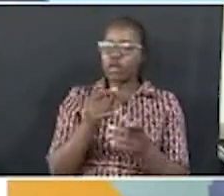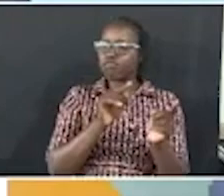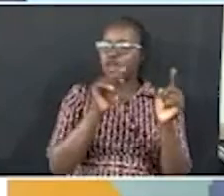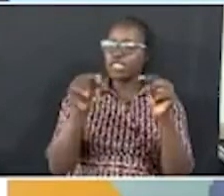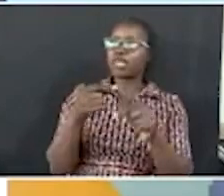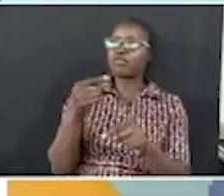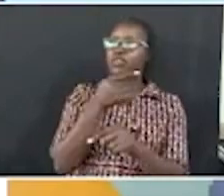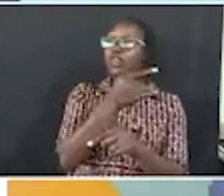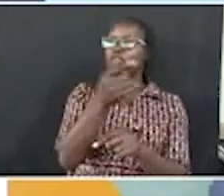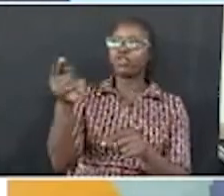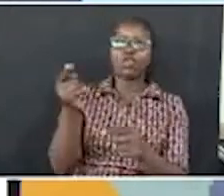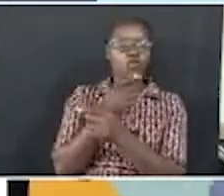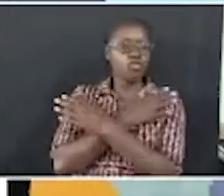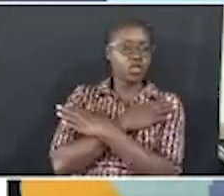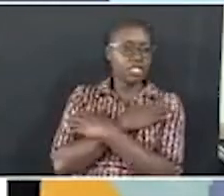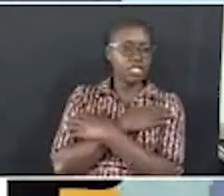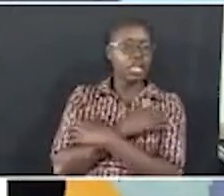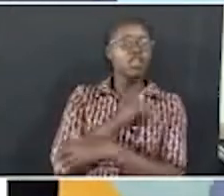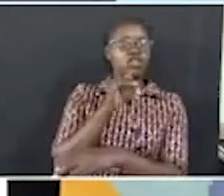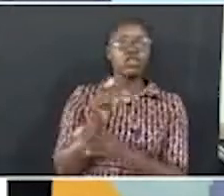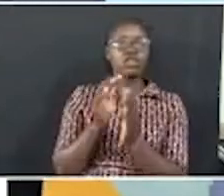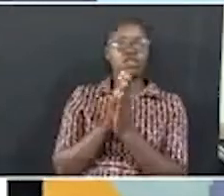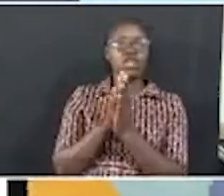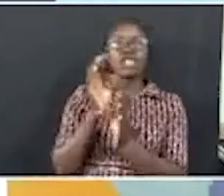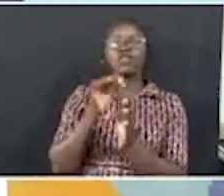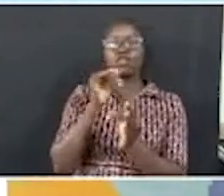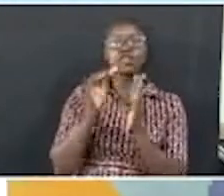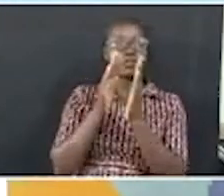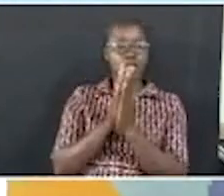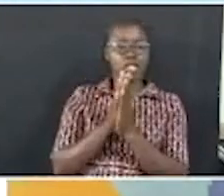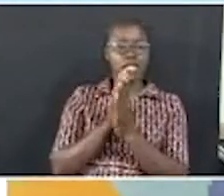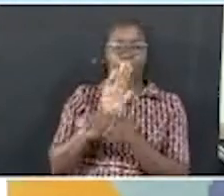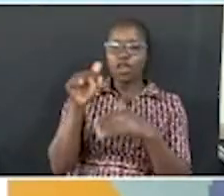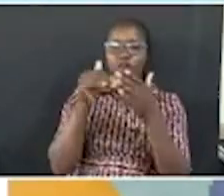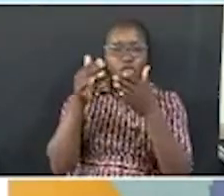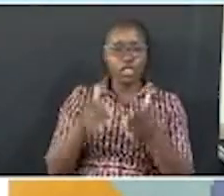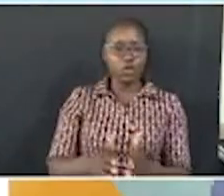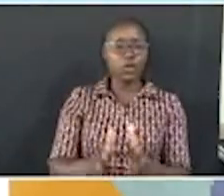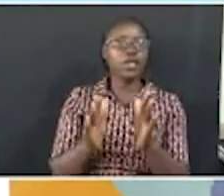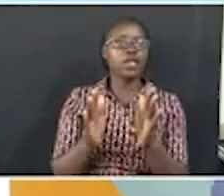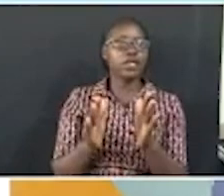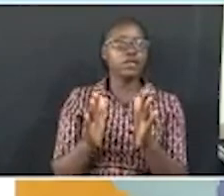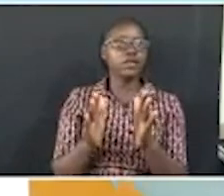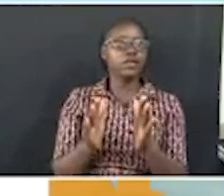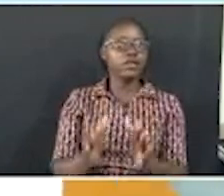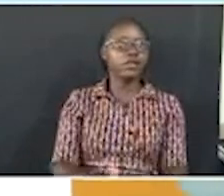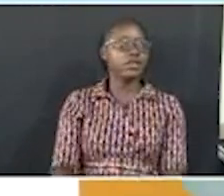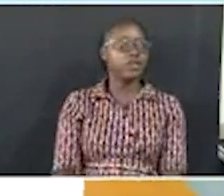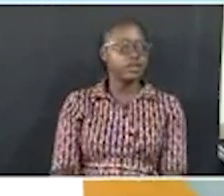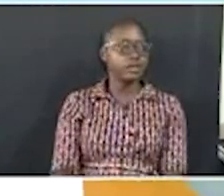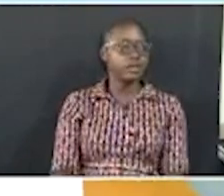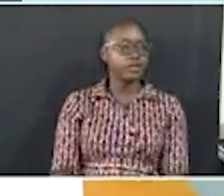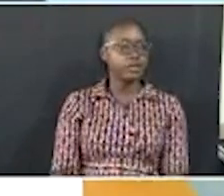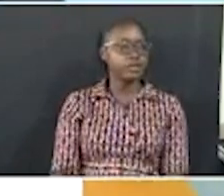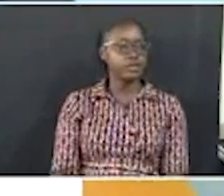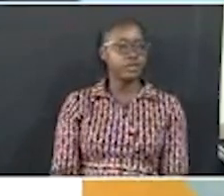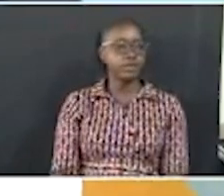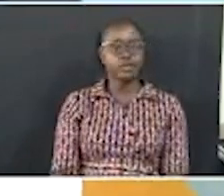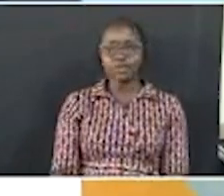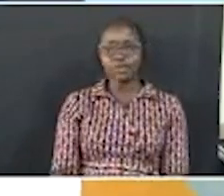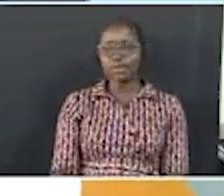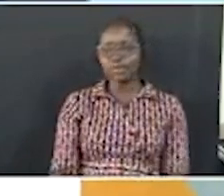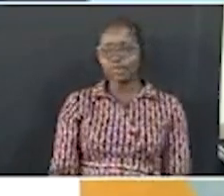to tell you, friends, don't pray if you won't pray. In what manner? All the way.